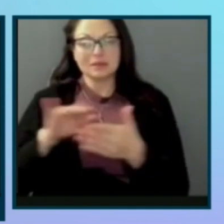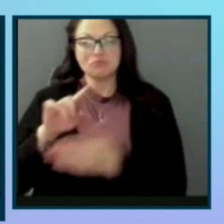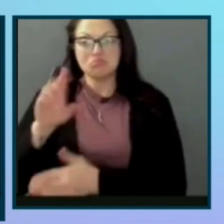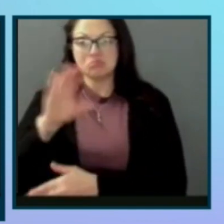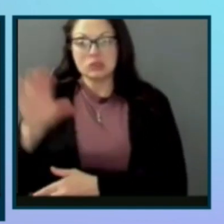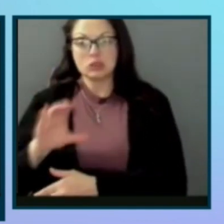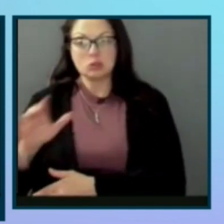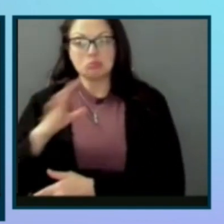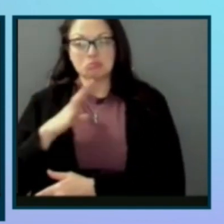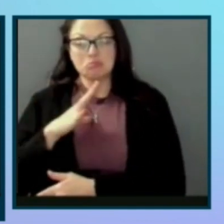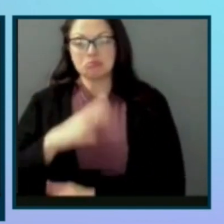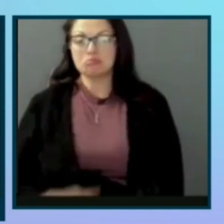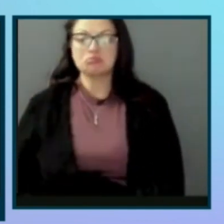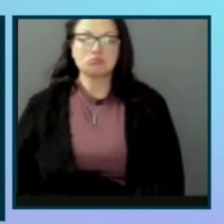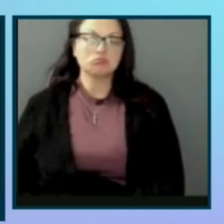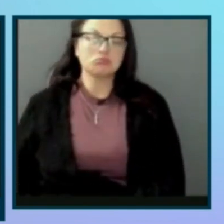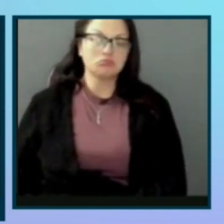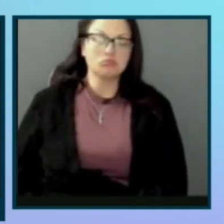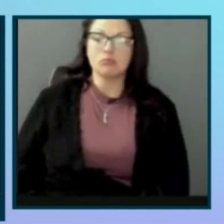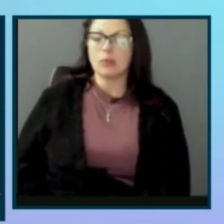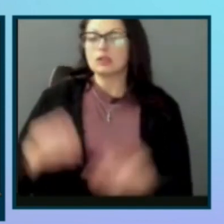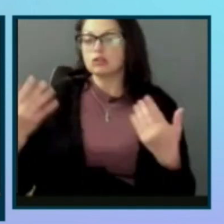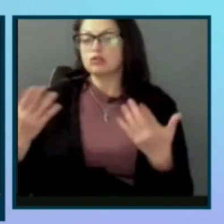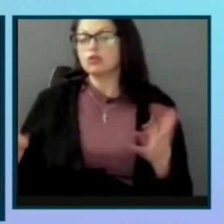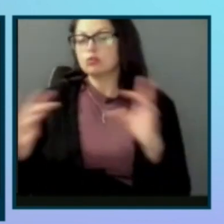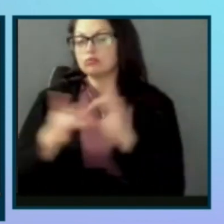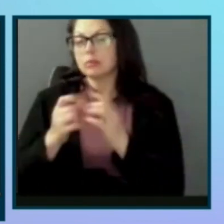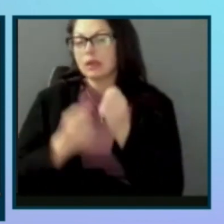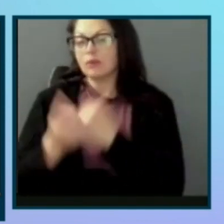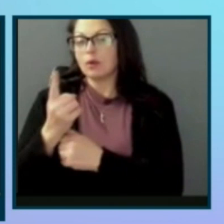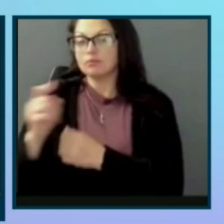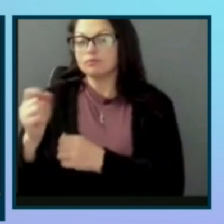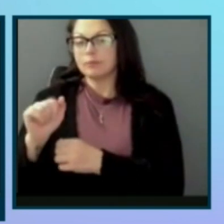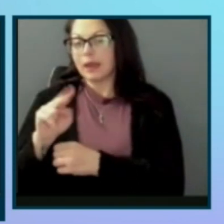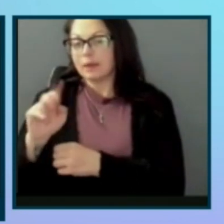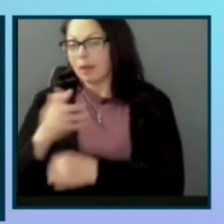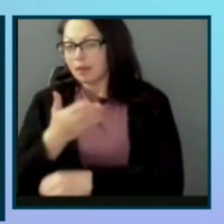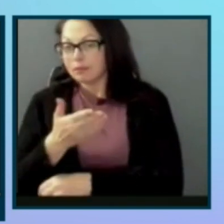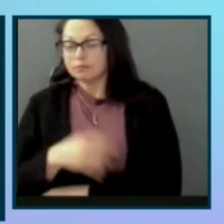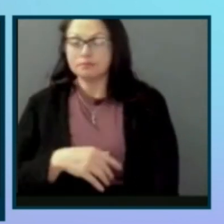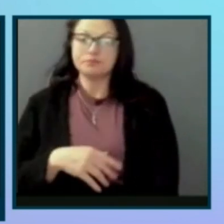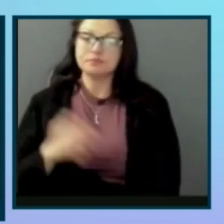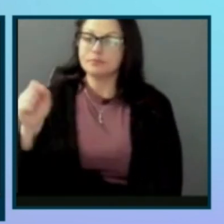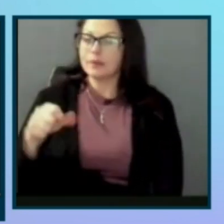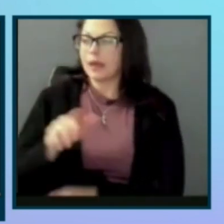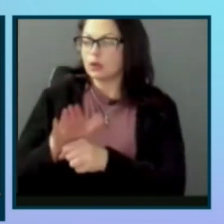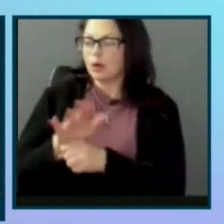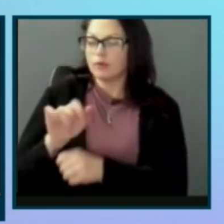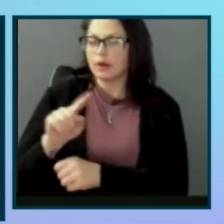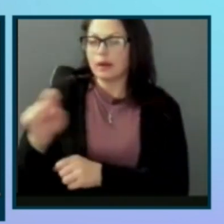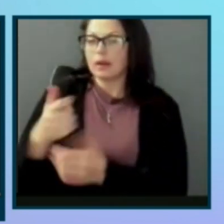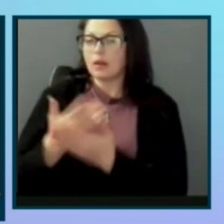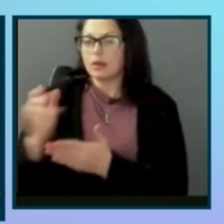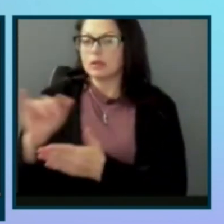really well, to sync everyone up. Anything else to add there, Annabelle? Yeah, I think you covered it. Another thing,